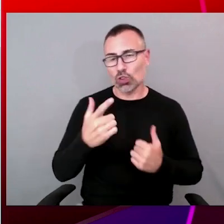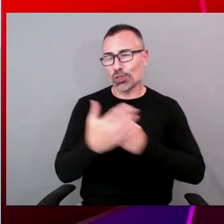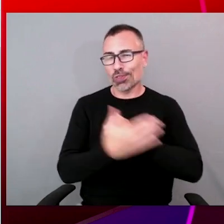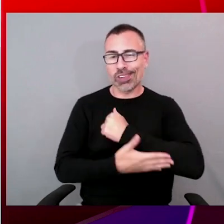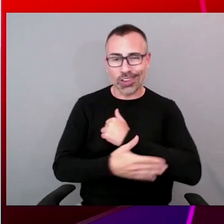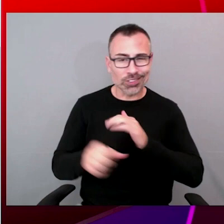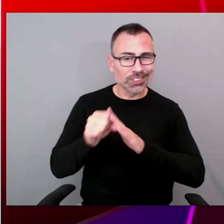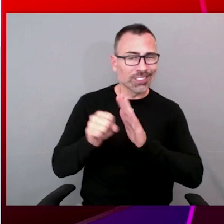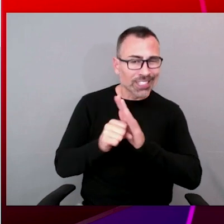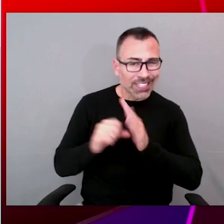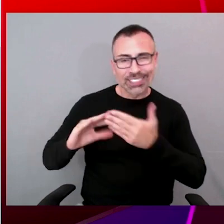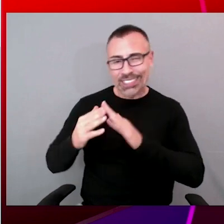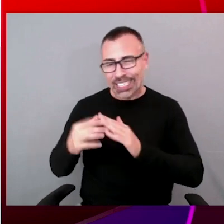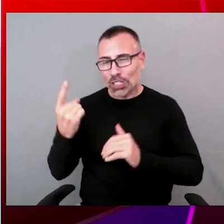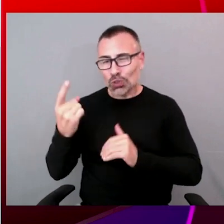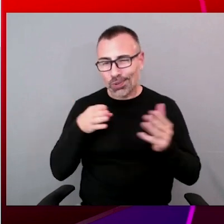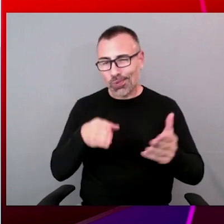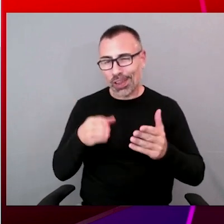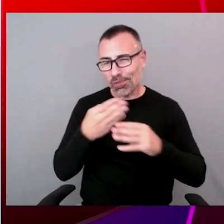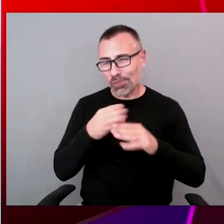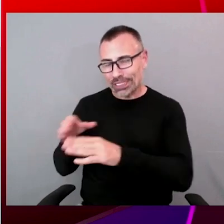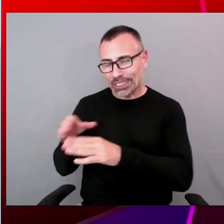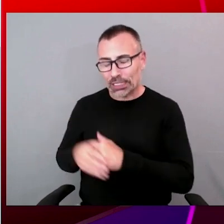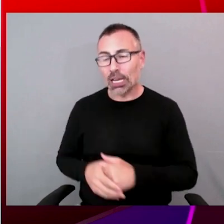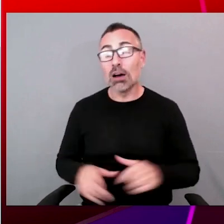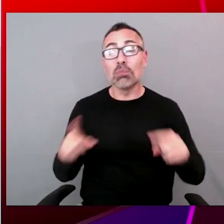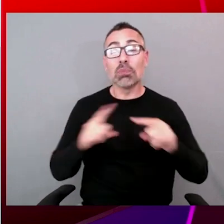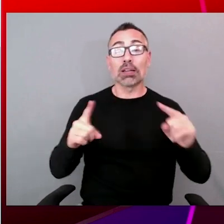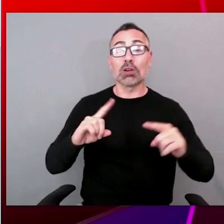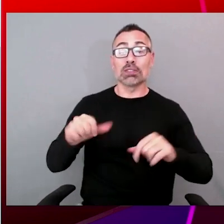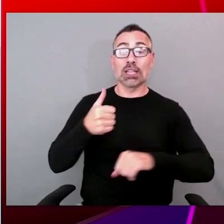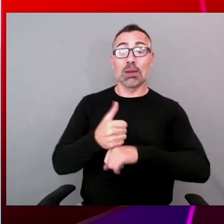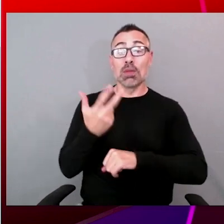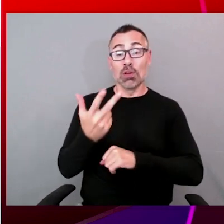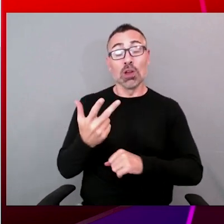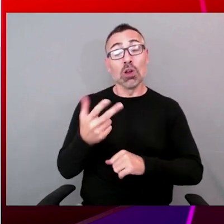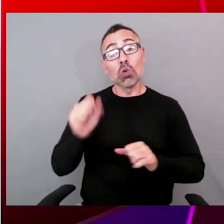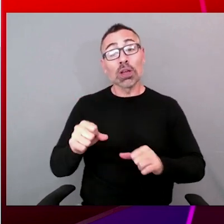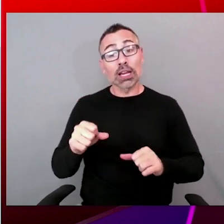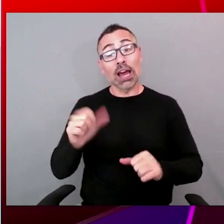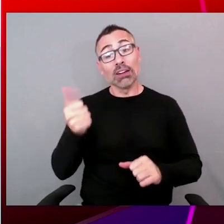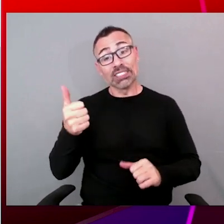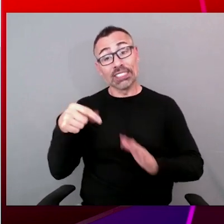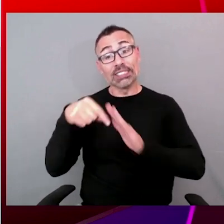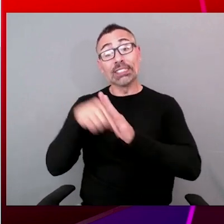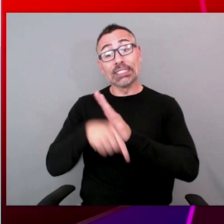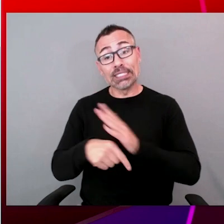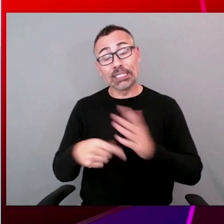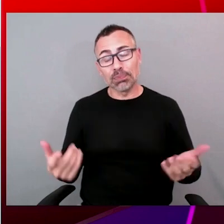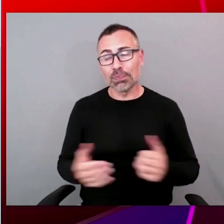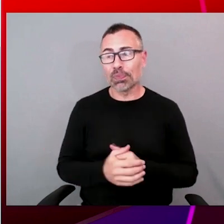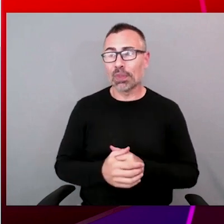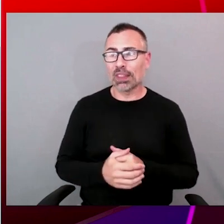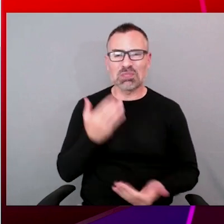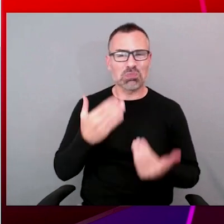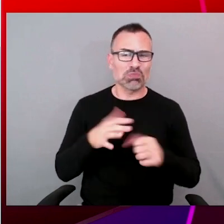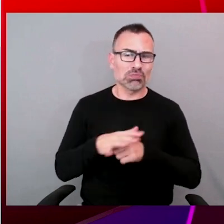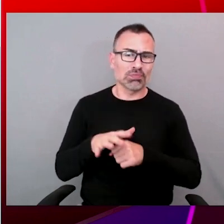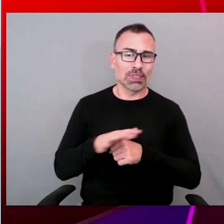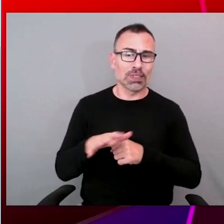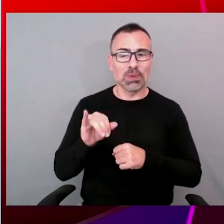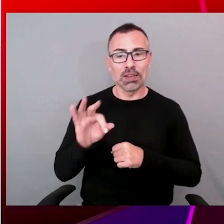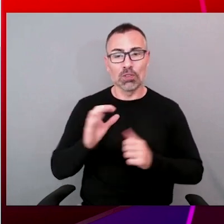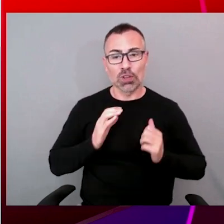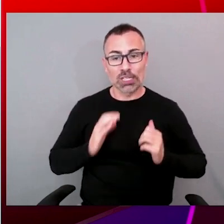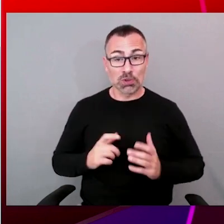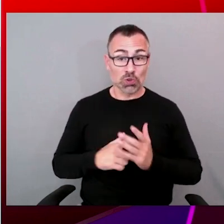solve. So here, yeah, just the 3 partitions. We can go up to 10 deep. I think that's probably enough, but if customers need